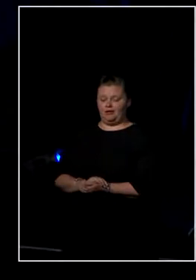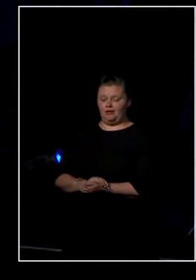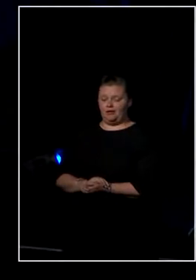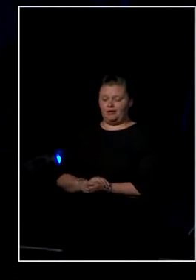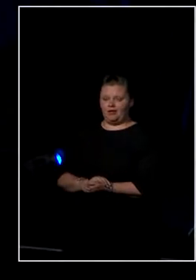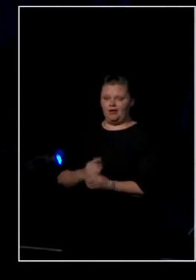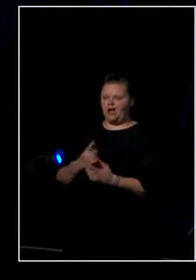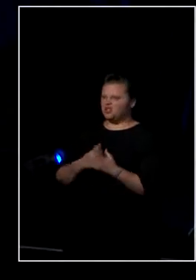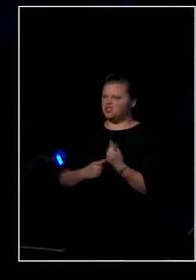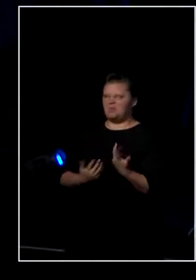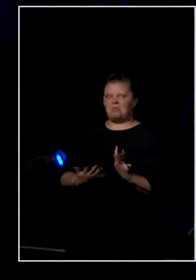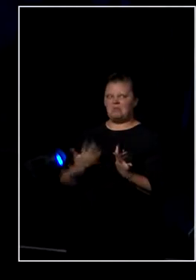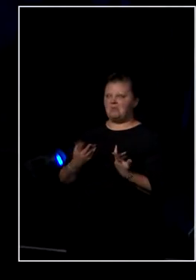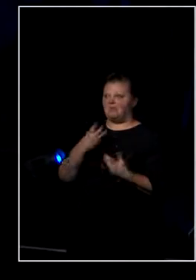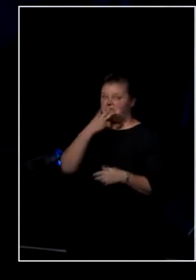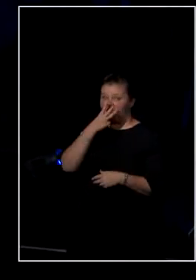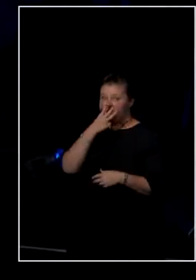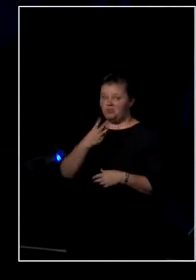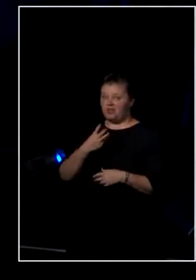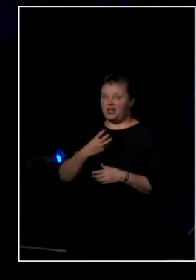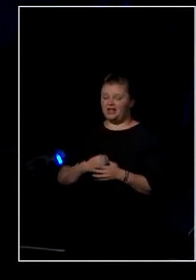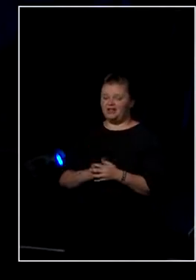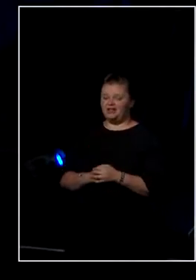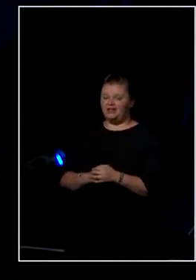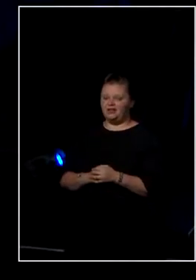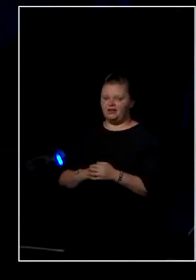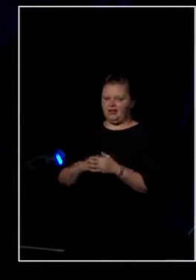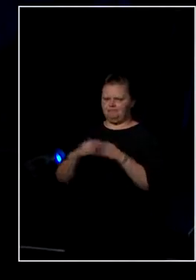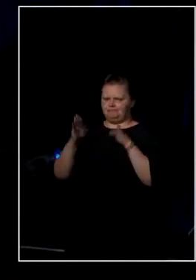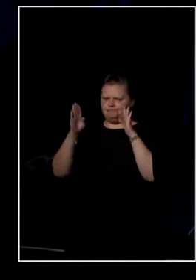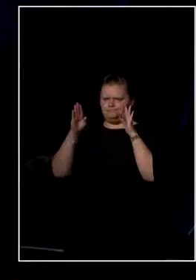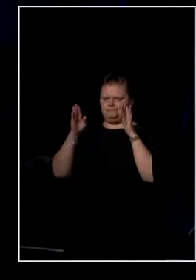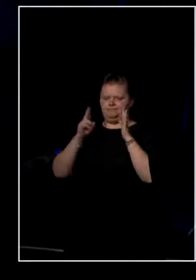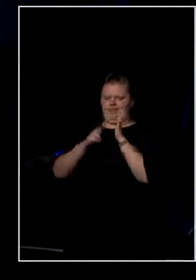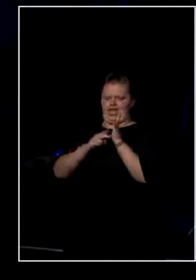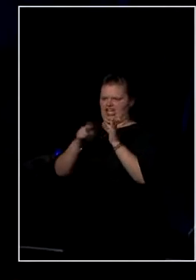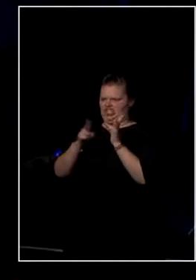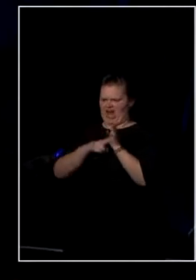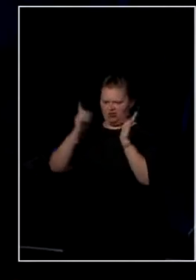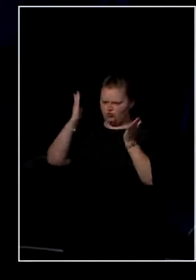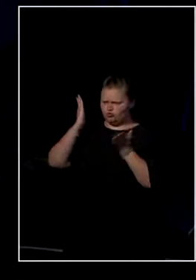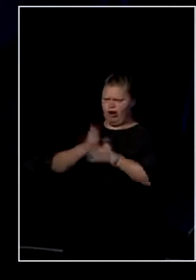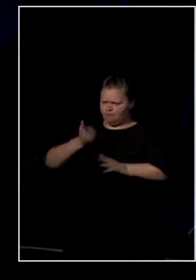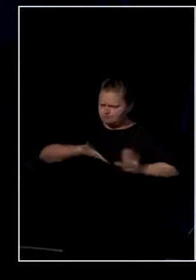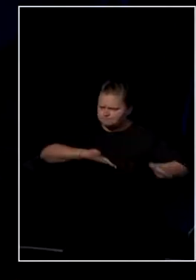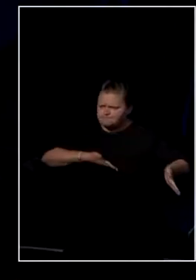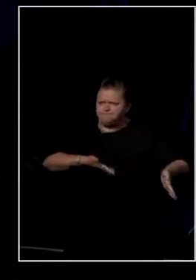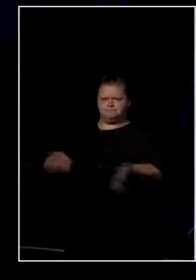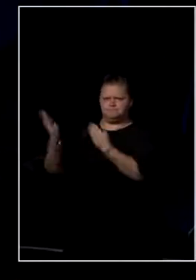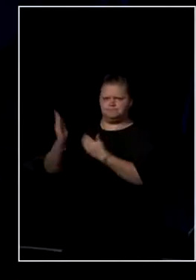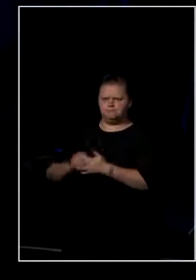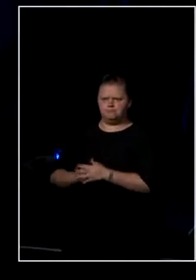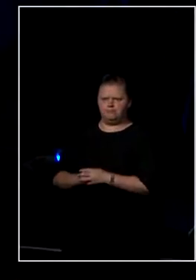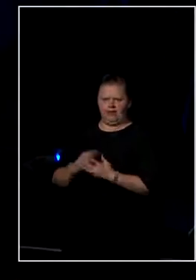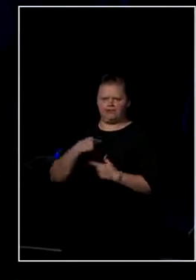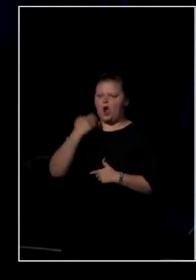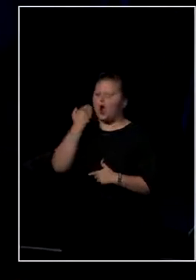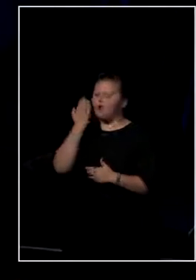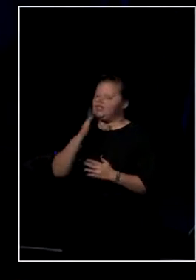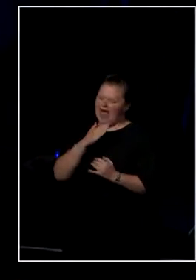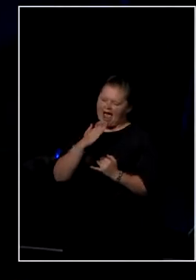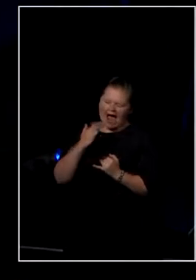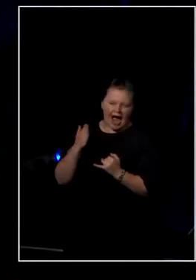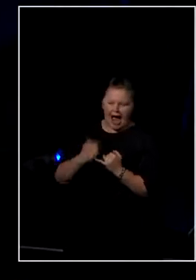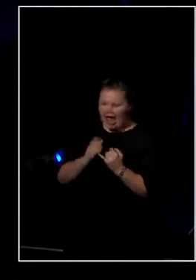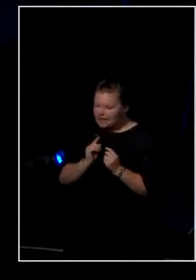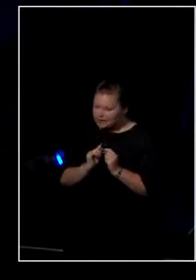was only three, and when the nuns used to say, right, everybody out of the swimming pool? And I used to always be the last one out of